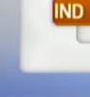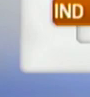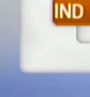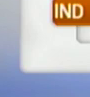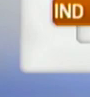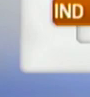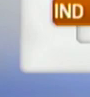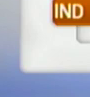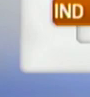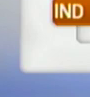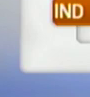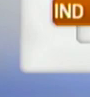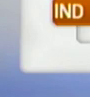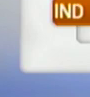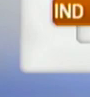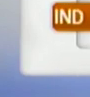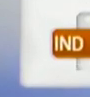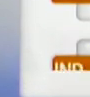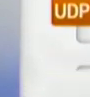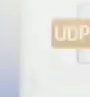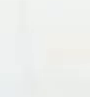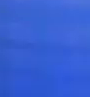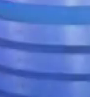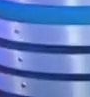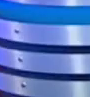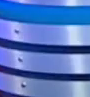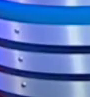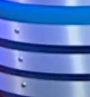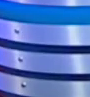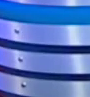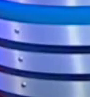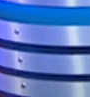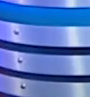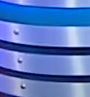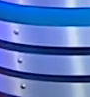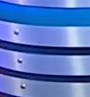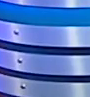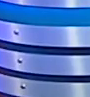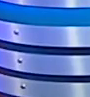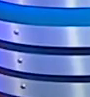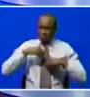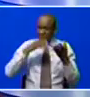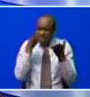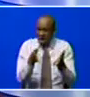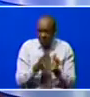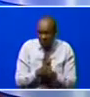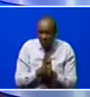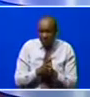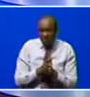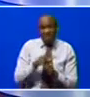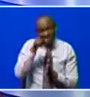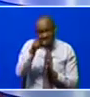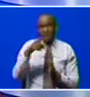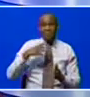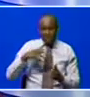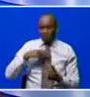Yvonne against me eating? Mm. What does Yvonne have against me? So corruption is now no longer a